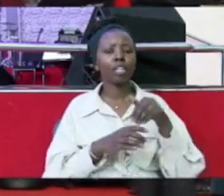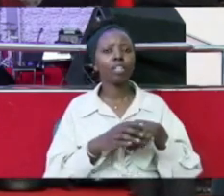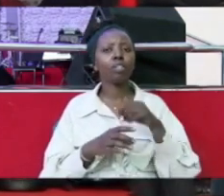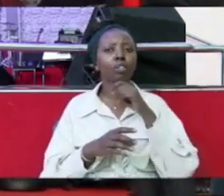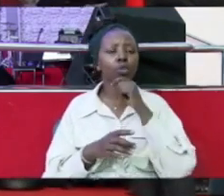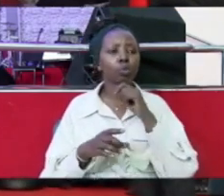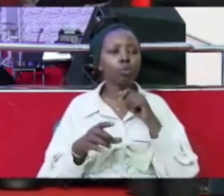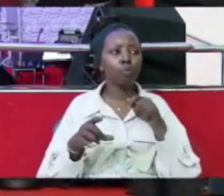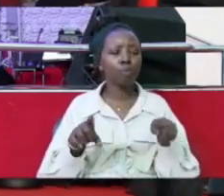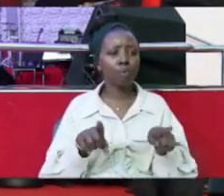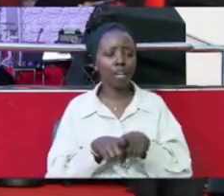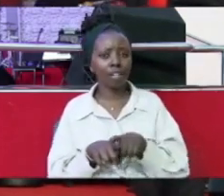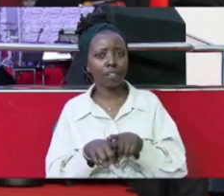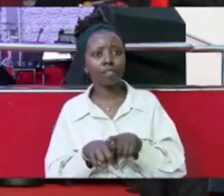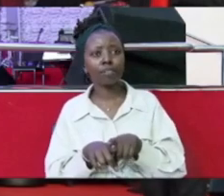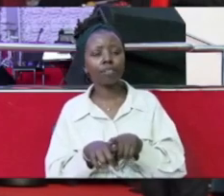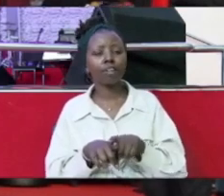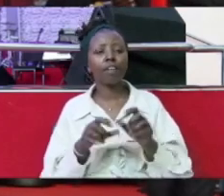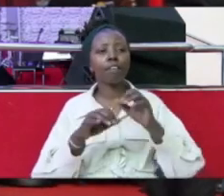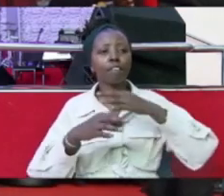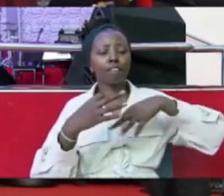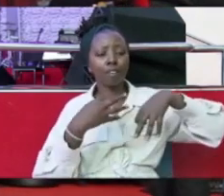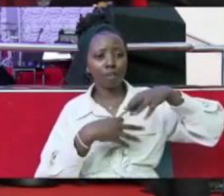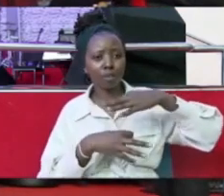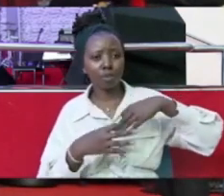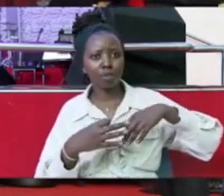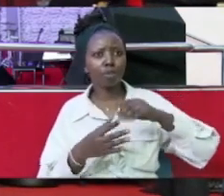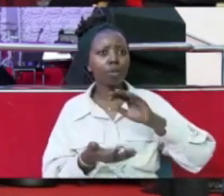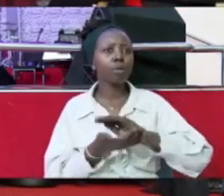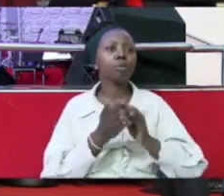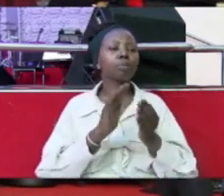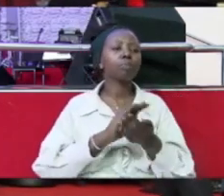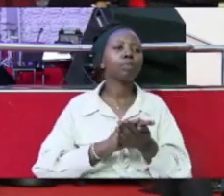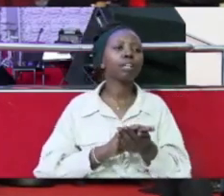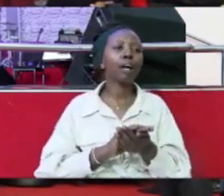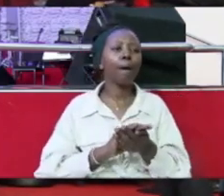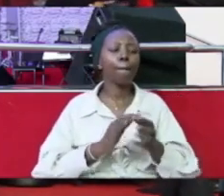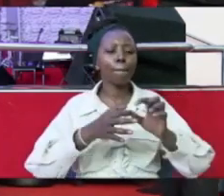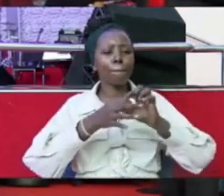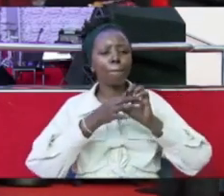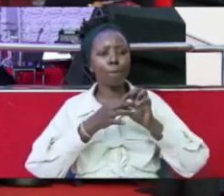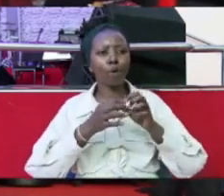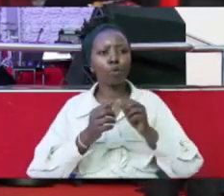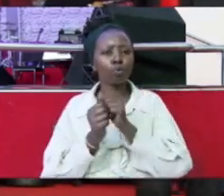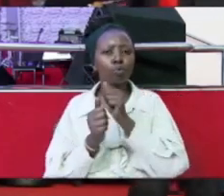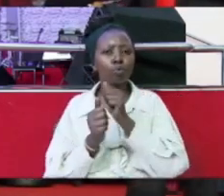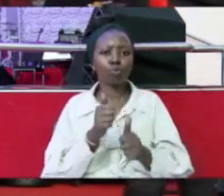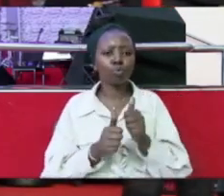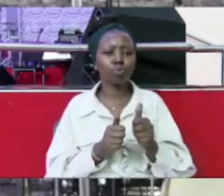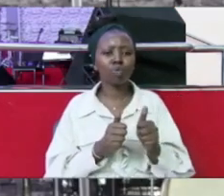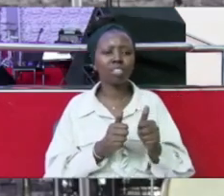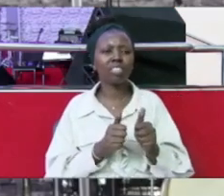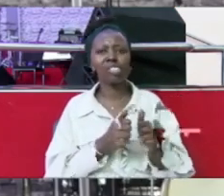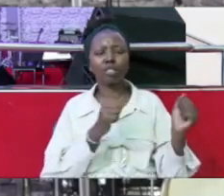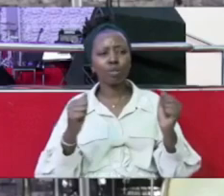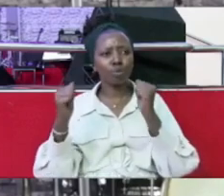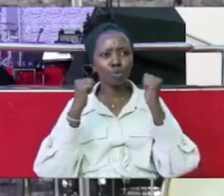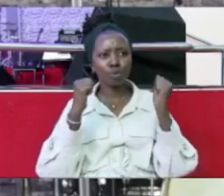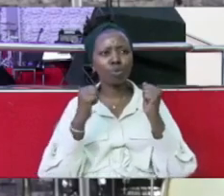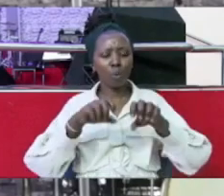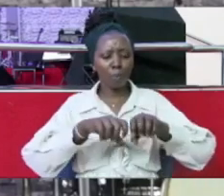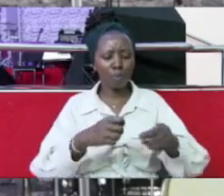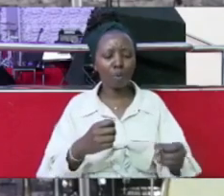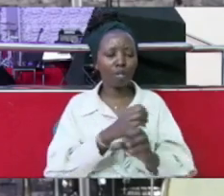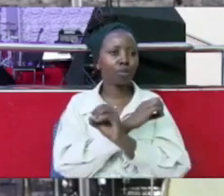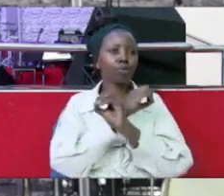na inafikia ushirika wa kidugu, it becomes a bond that can never be broken. Inakuwa ni sehemu ya kuunganisha ambayo haiwezi kufujwa.